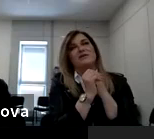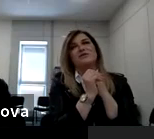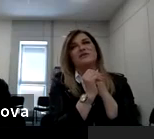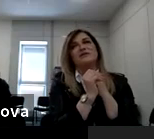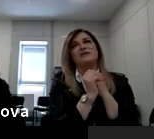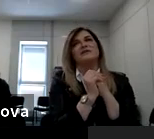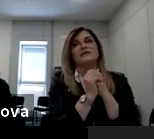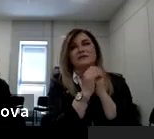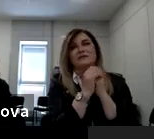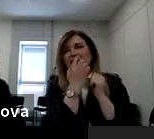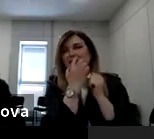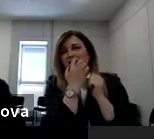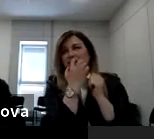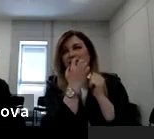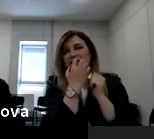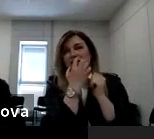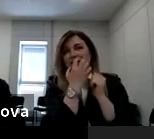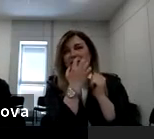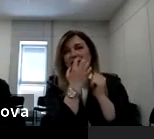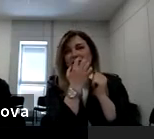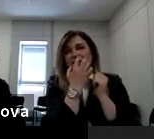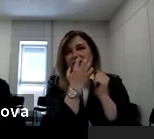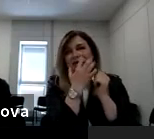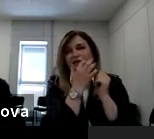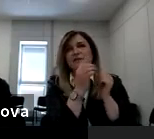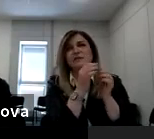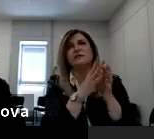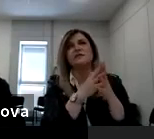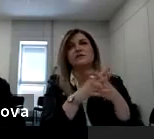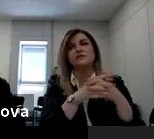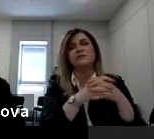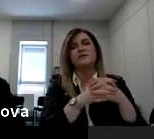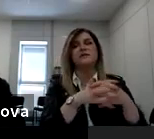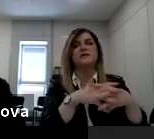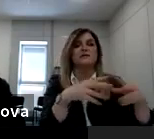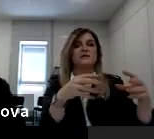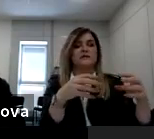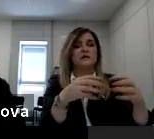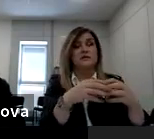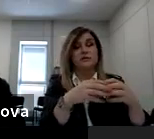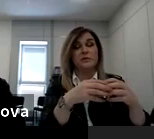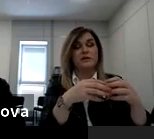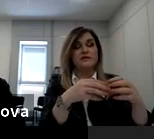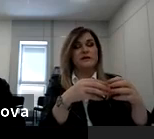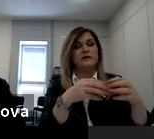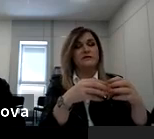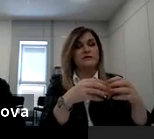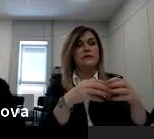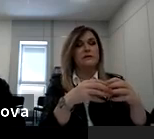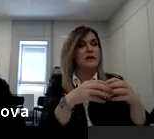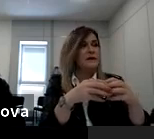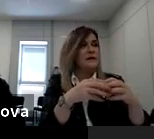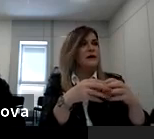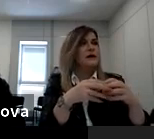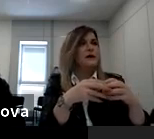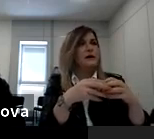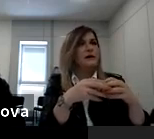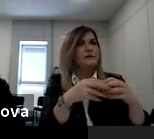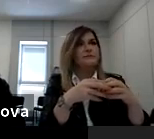No, actually, what I'm telling next is that tubes, the tube, it is made from